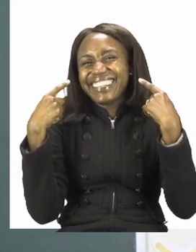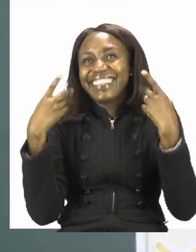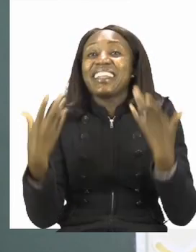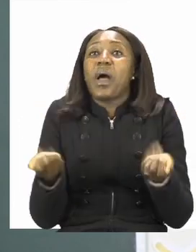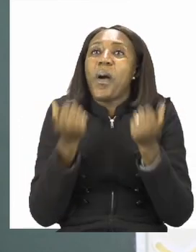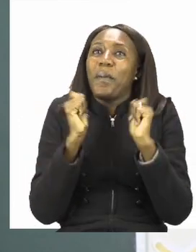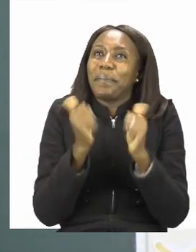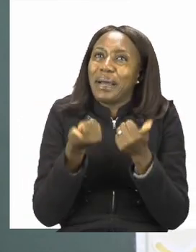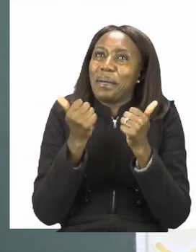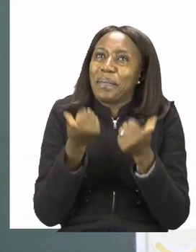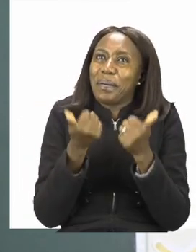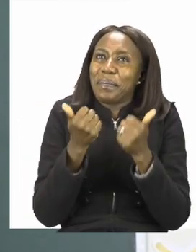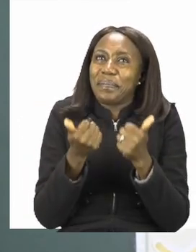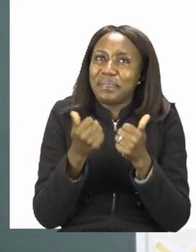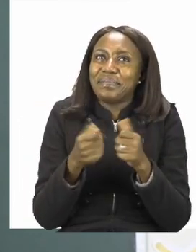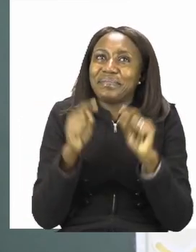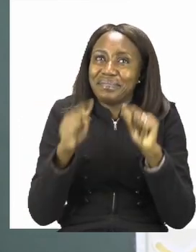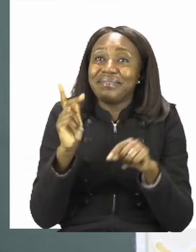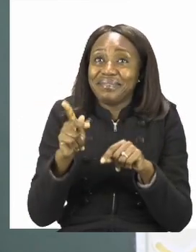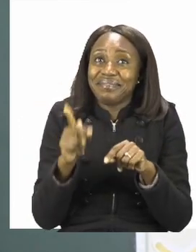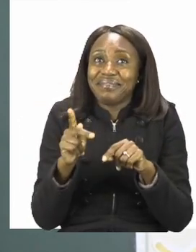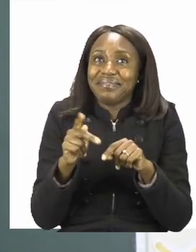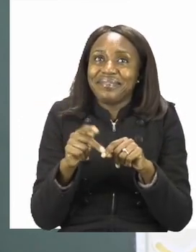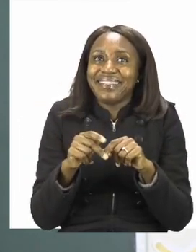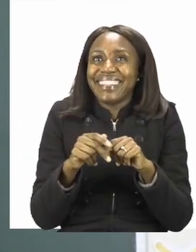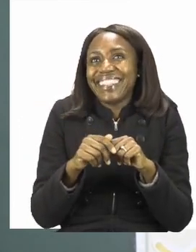Good job. Let's try that again.